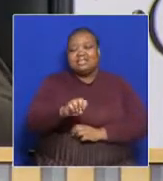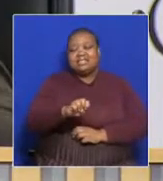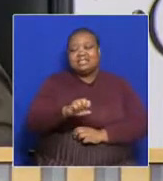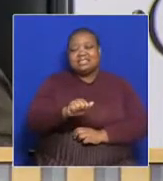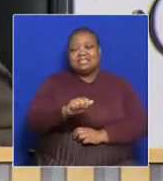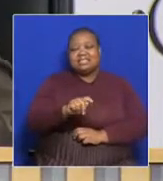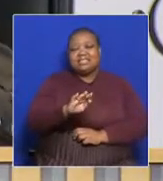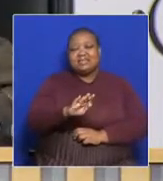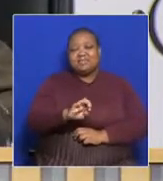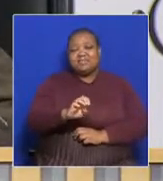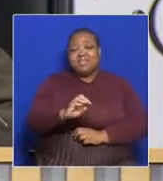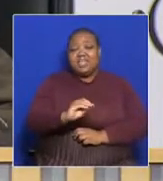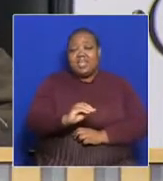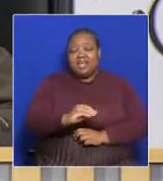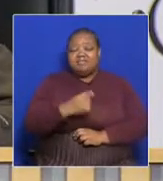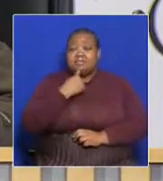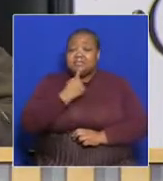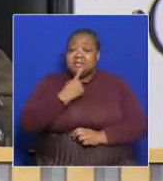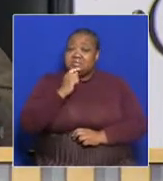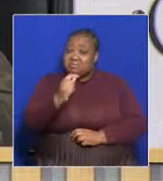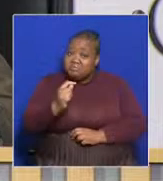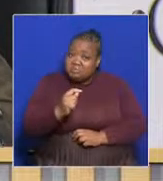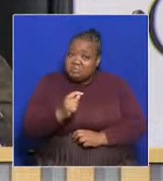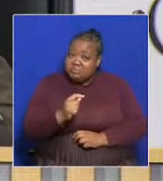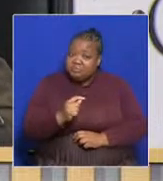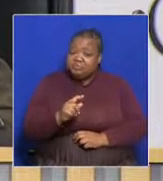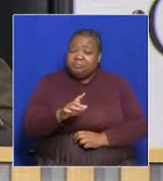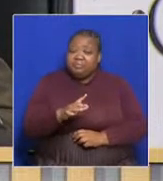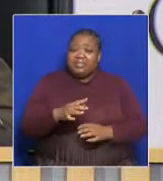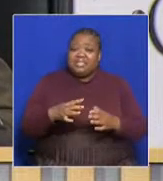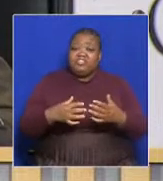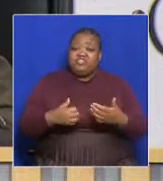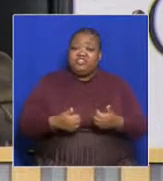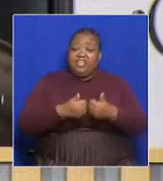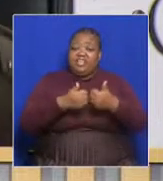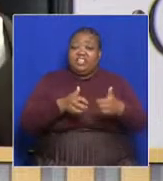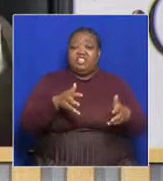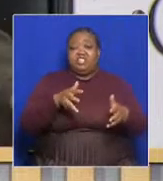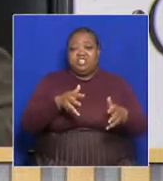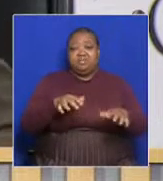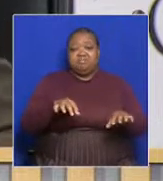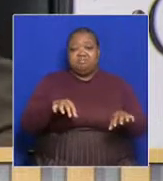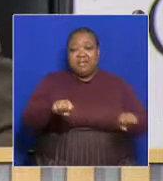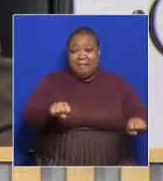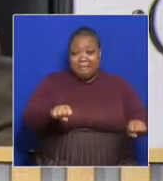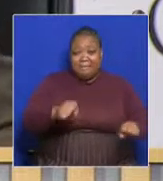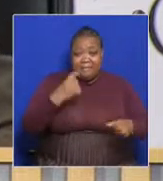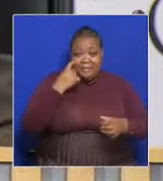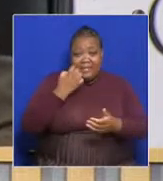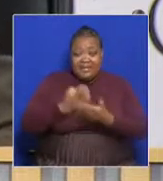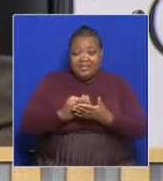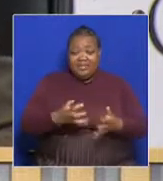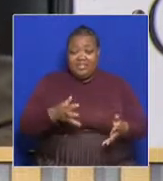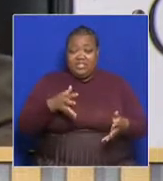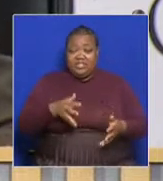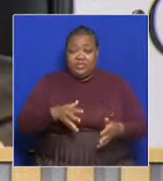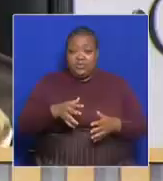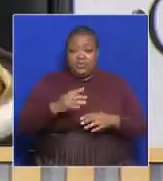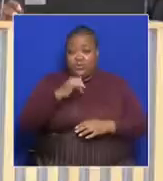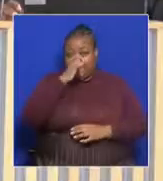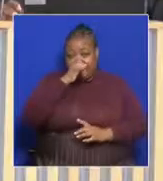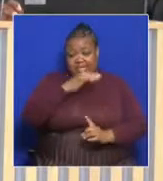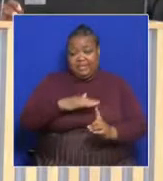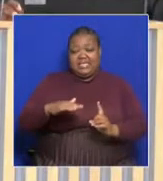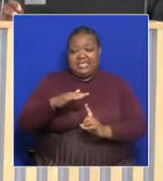And I'm going to go on further to state, when you seize these type of exhibits, sometimes you're at a crime scene for a day or two. To